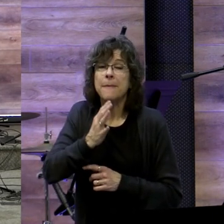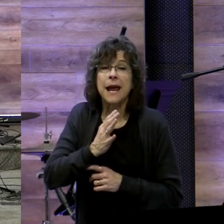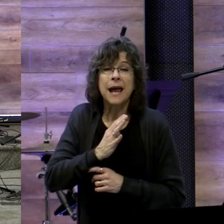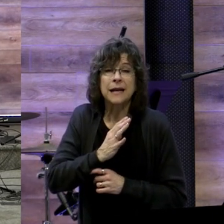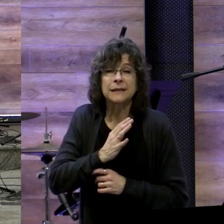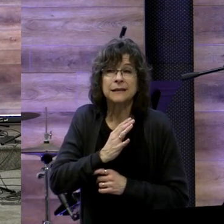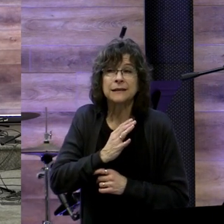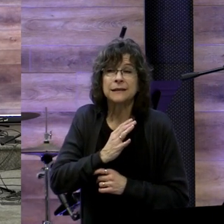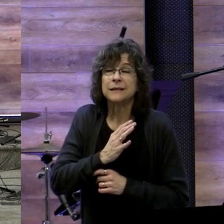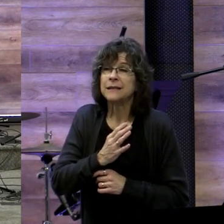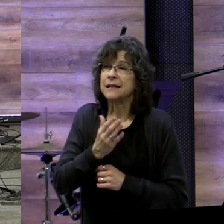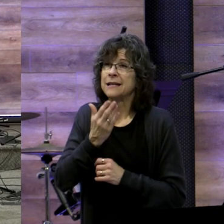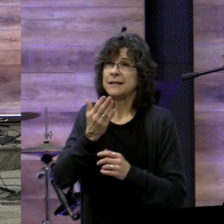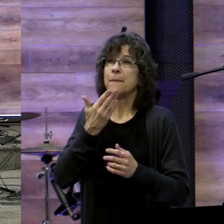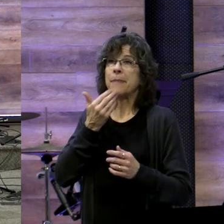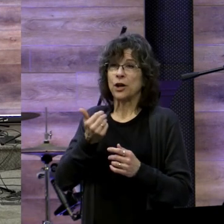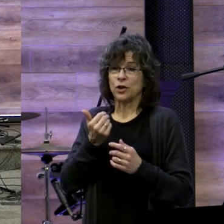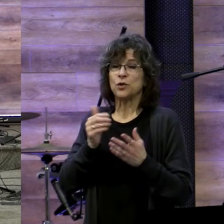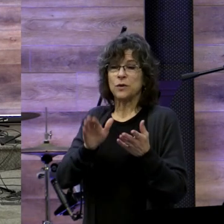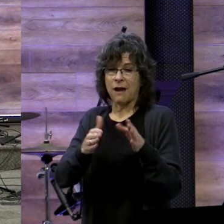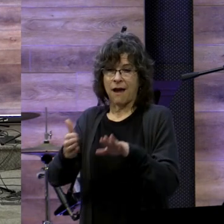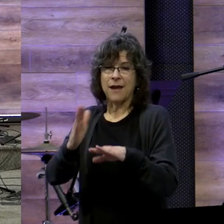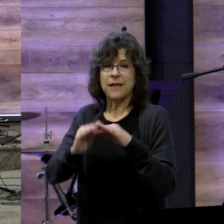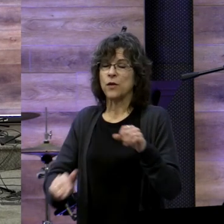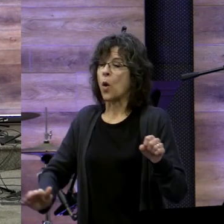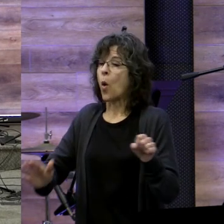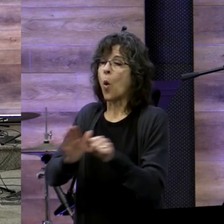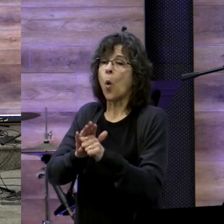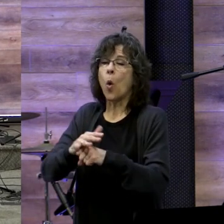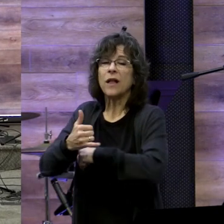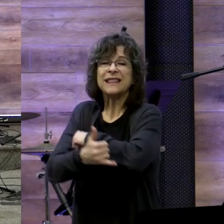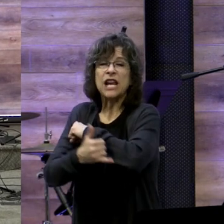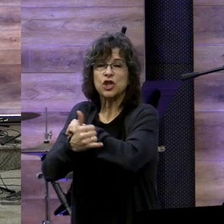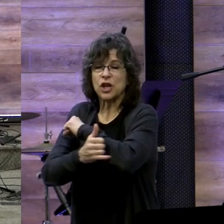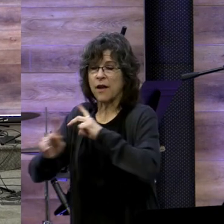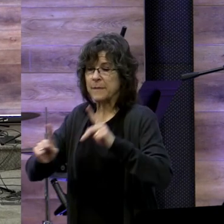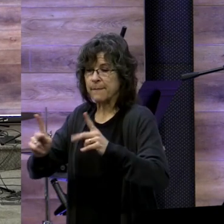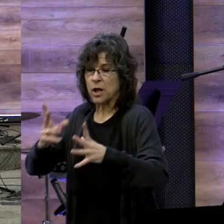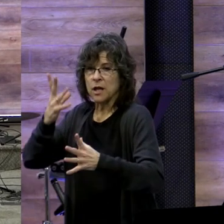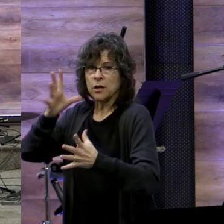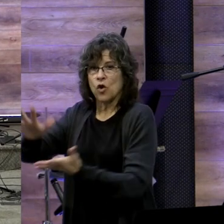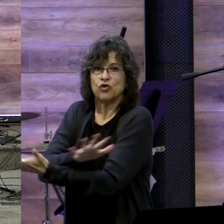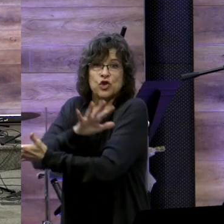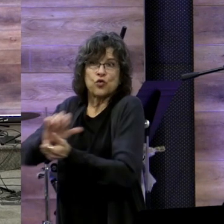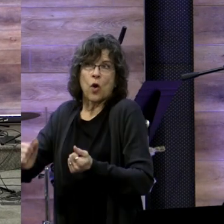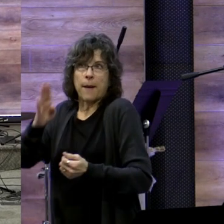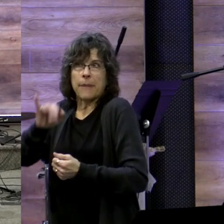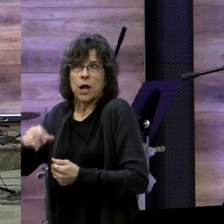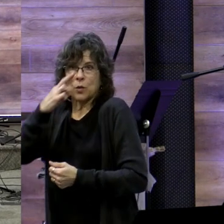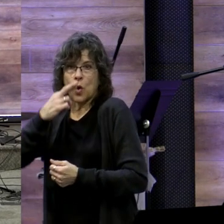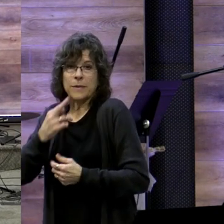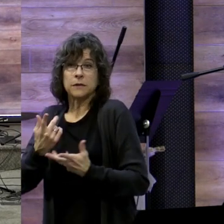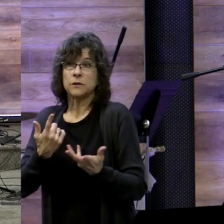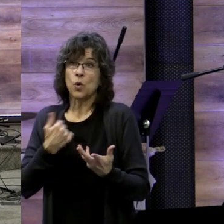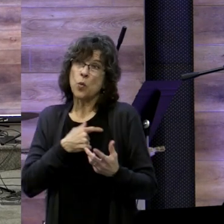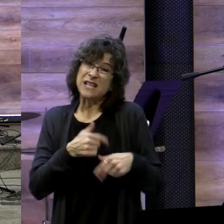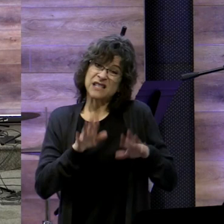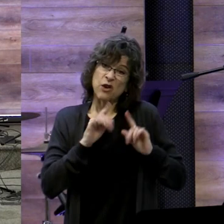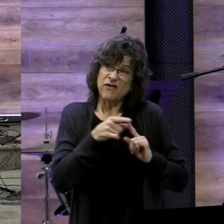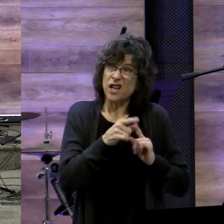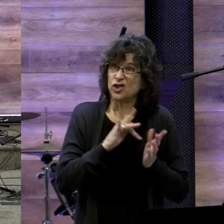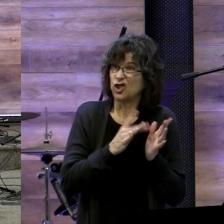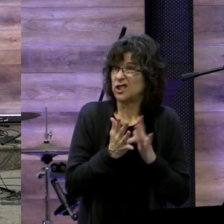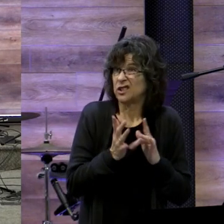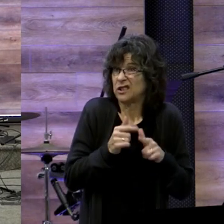that the whole nation should perish. Let's sacrifice him so that everybody else can just keep living with the status quo.